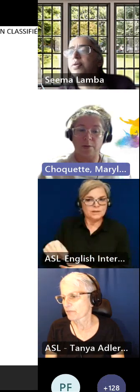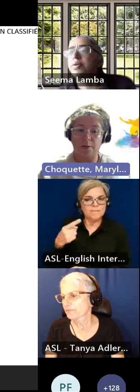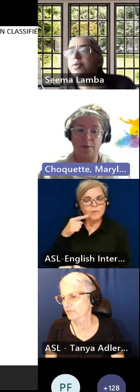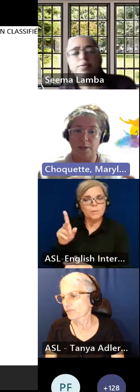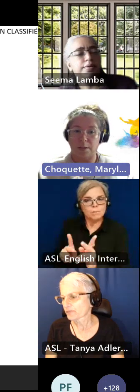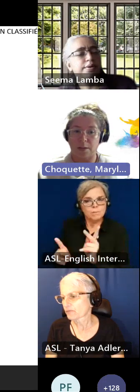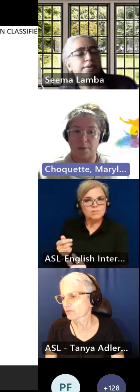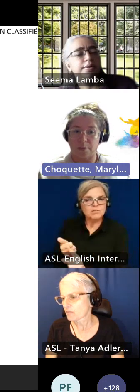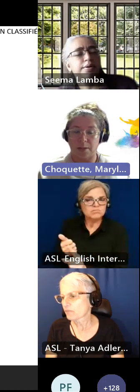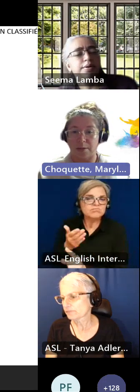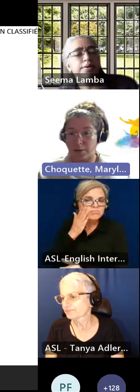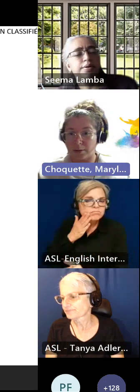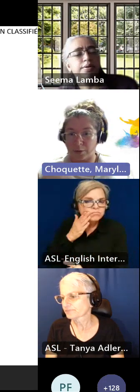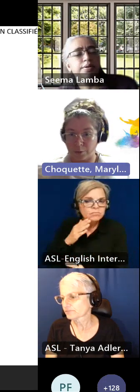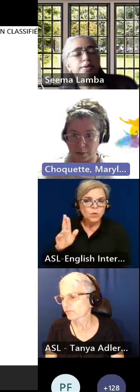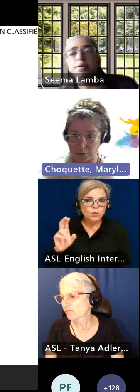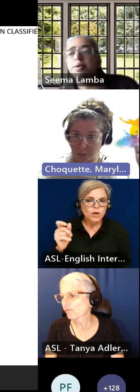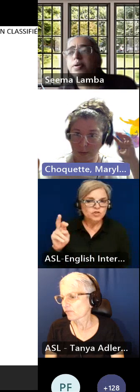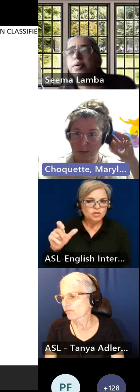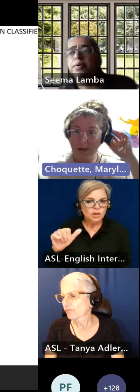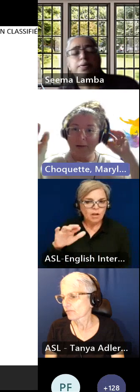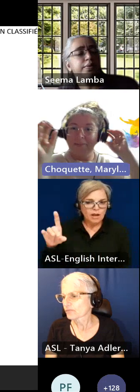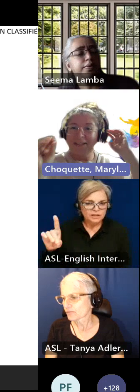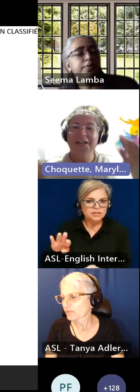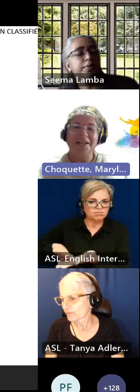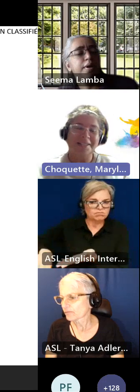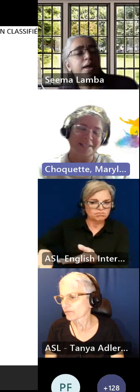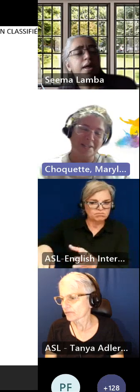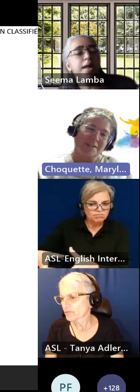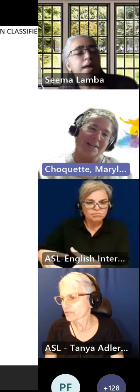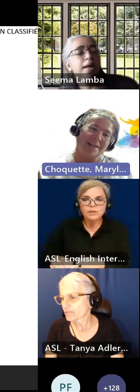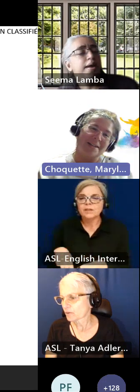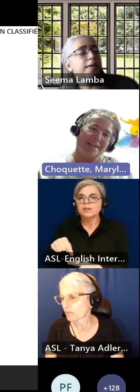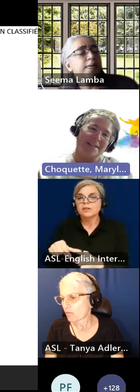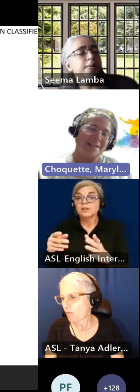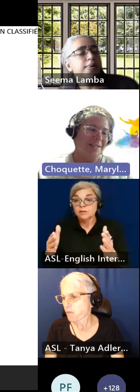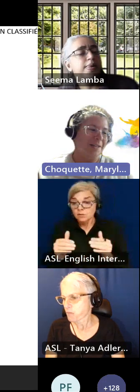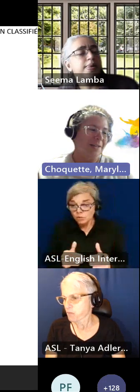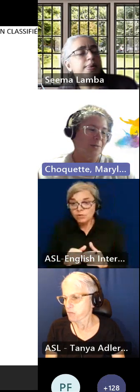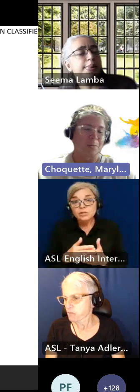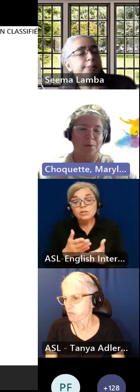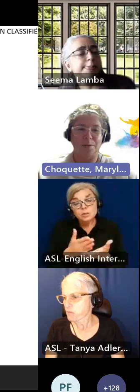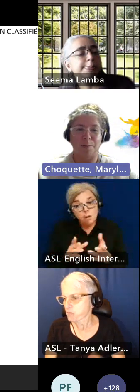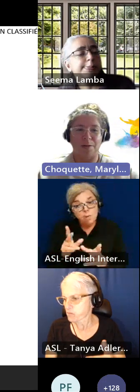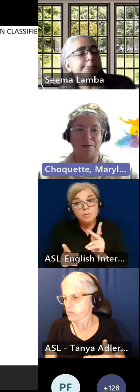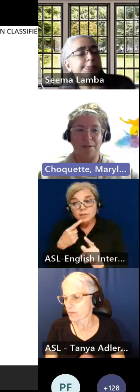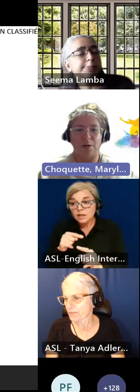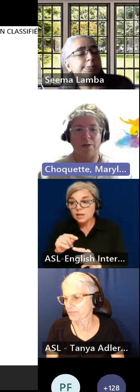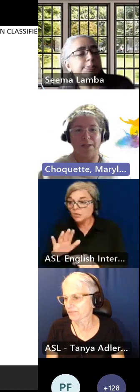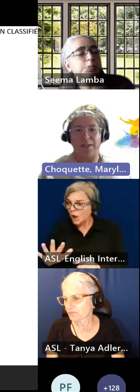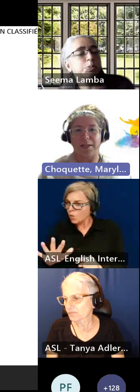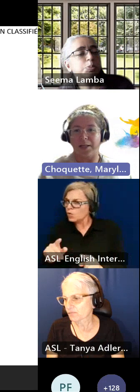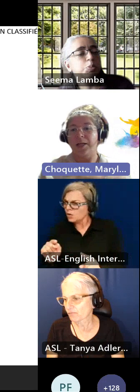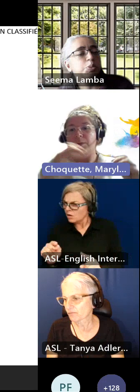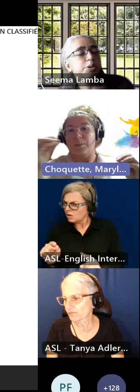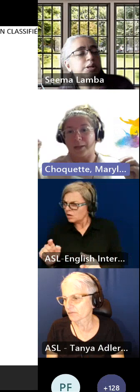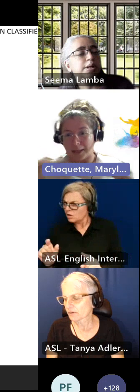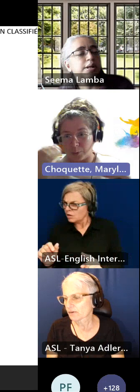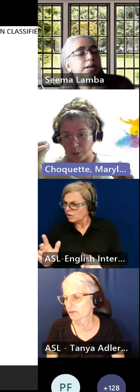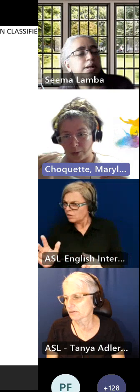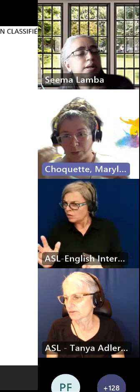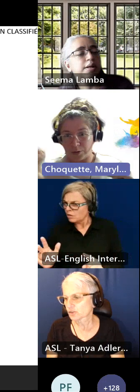good on paper, such as and that's another editorial, as some of the latest reports we might have seen on